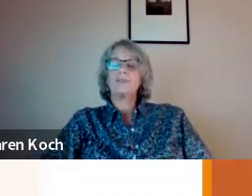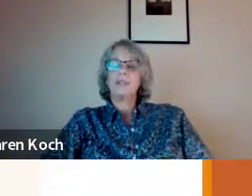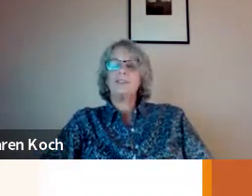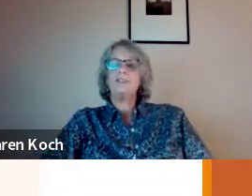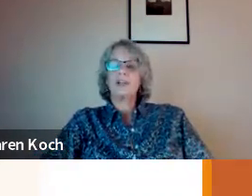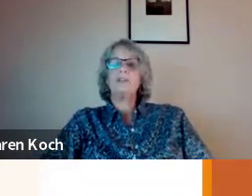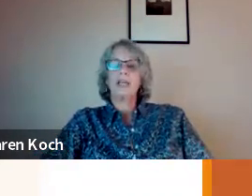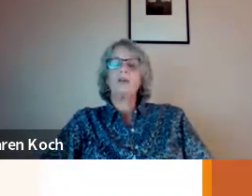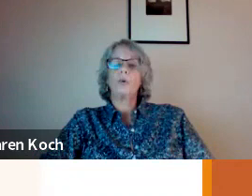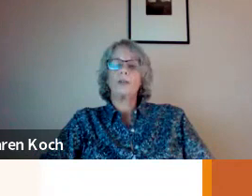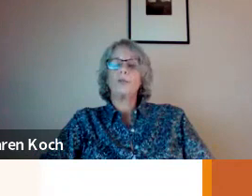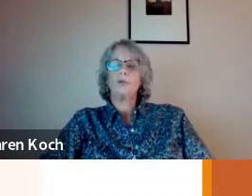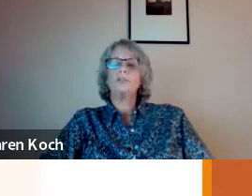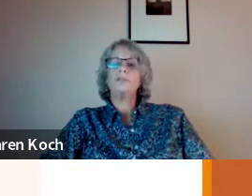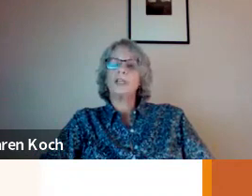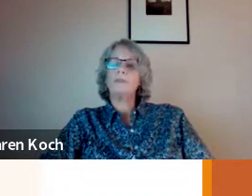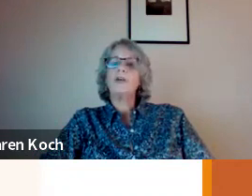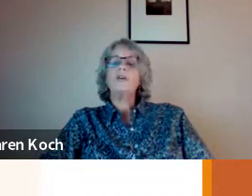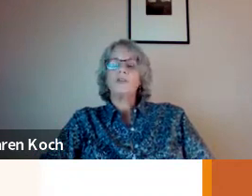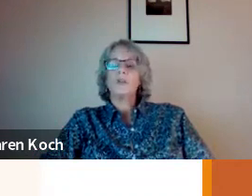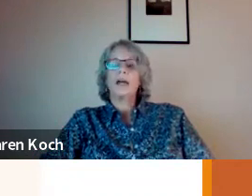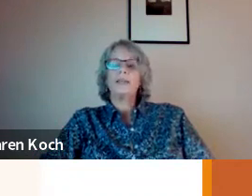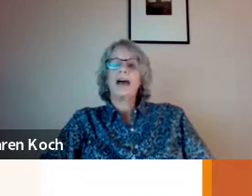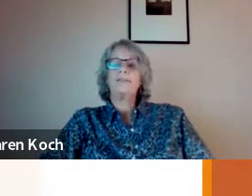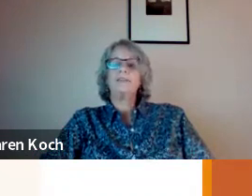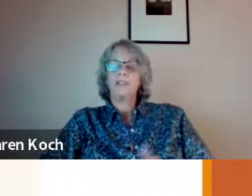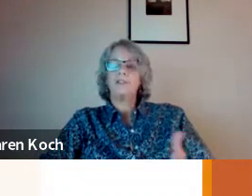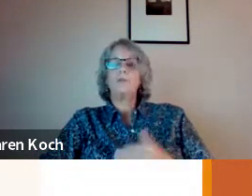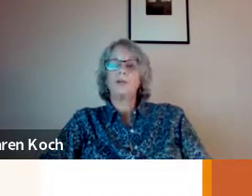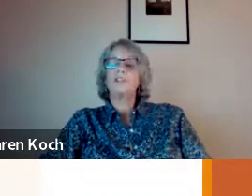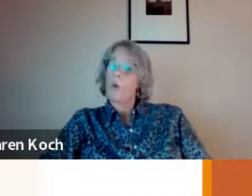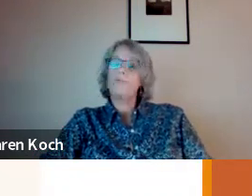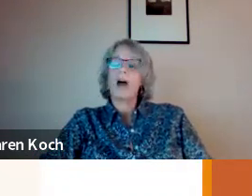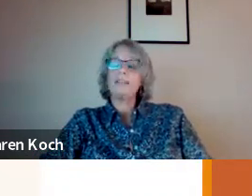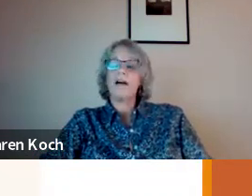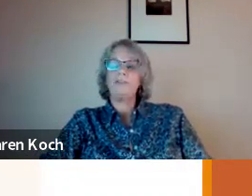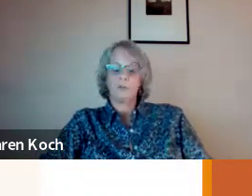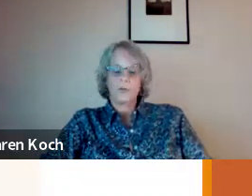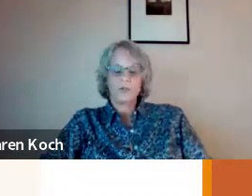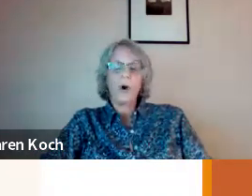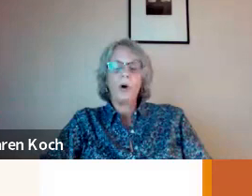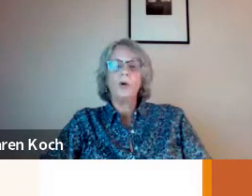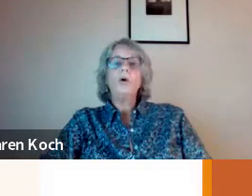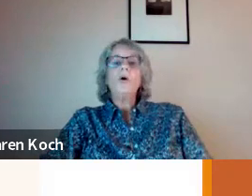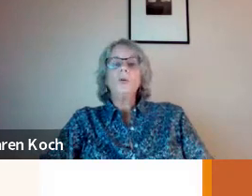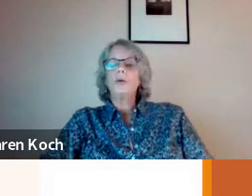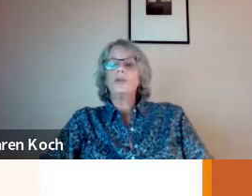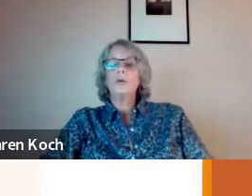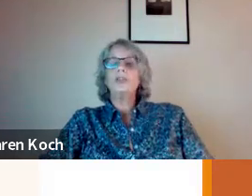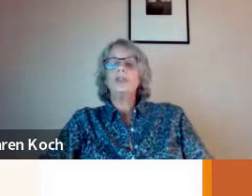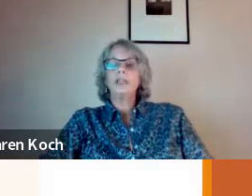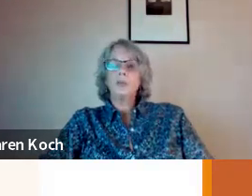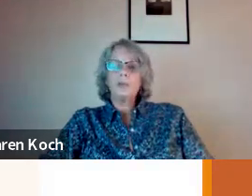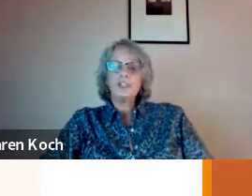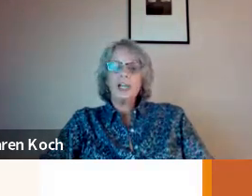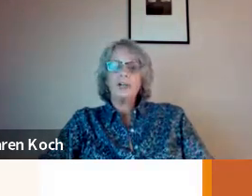and said, yes, please share the link with Roads to Freedom so that I can have an additional person on my side for this call. We were